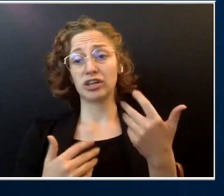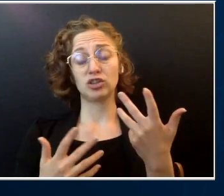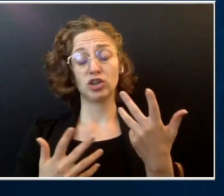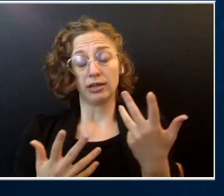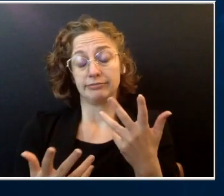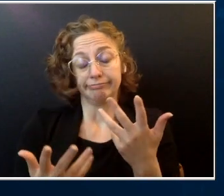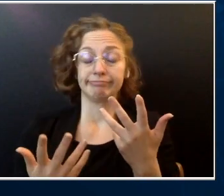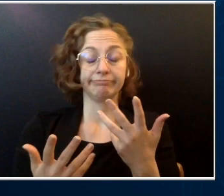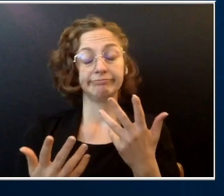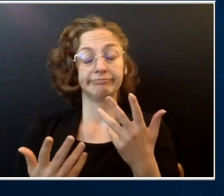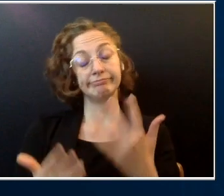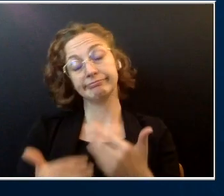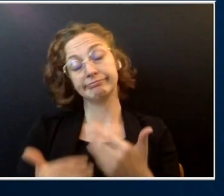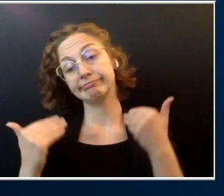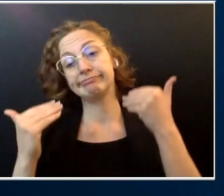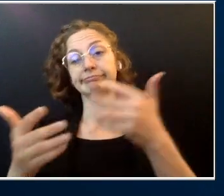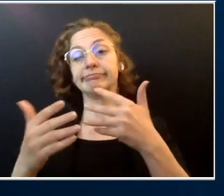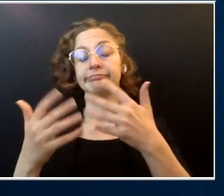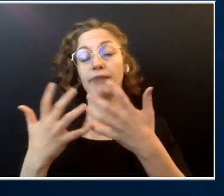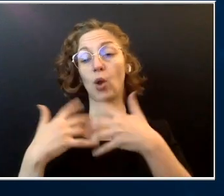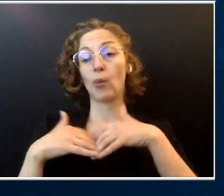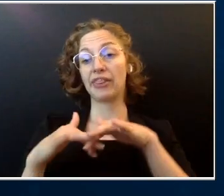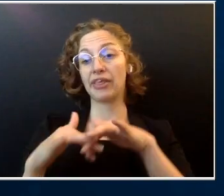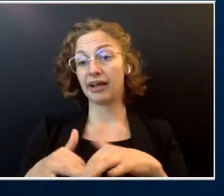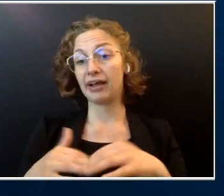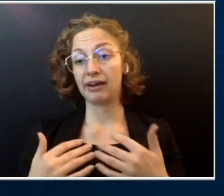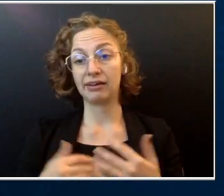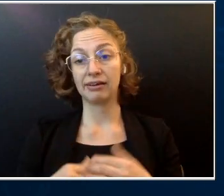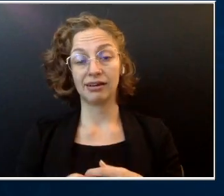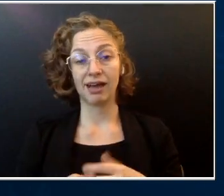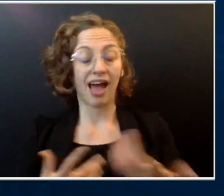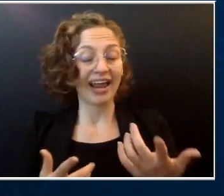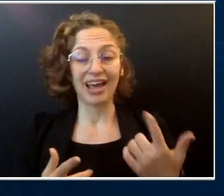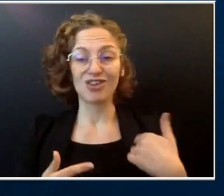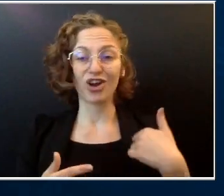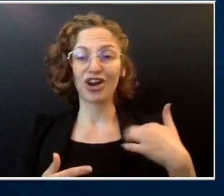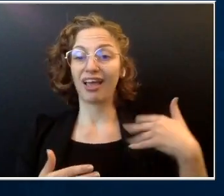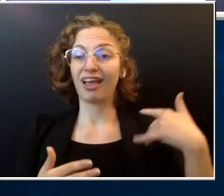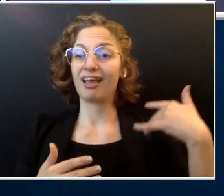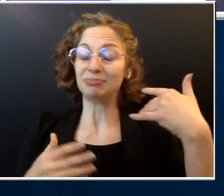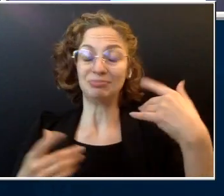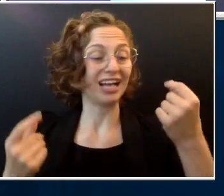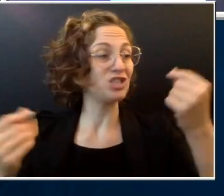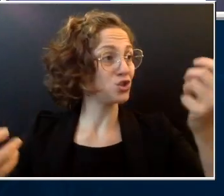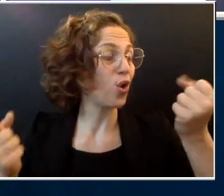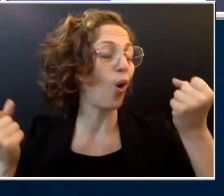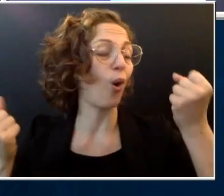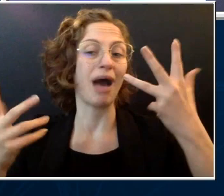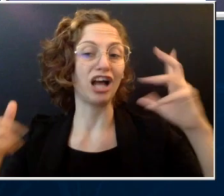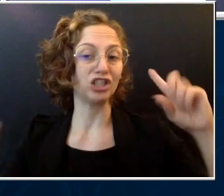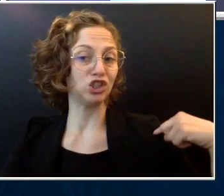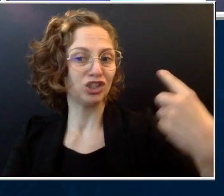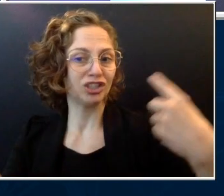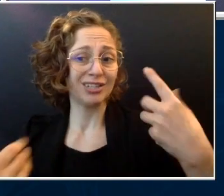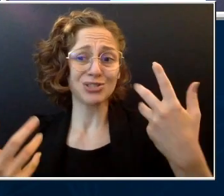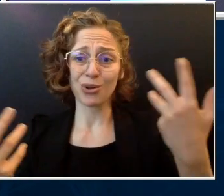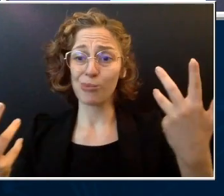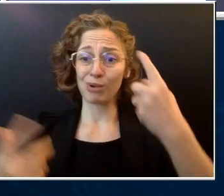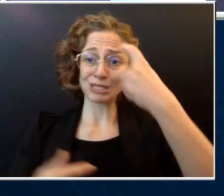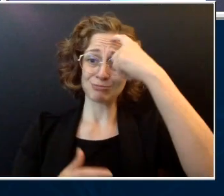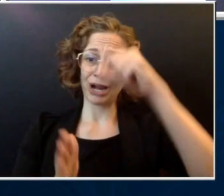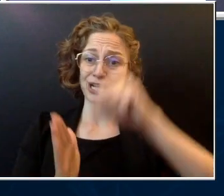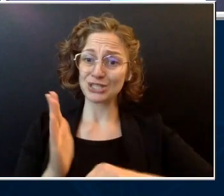that point, I'd already come that far. What's a little brain surgery? Yeah, right. All in a day, no big deal, right? You can take this,